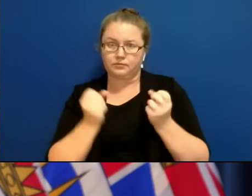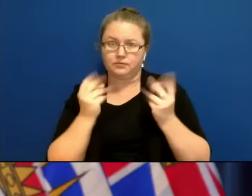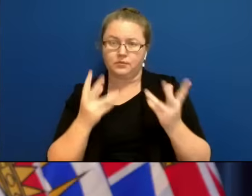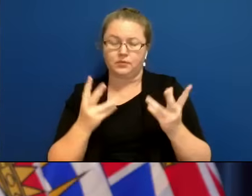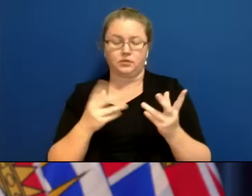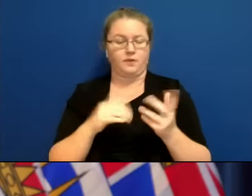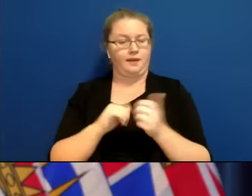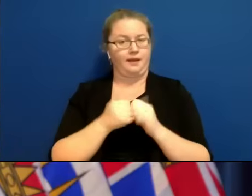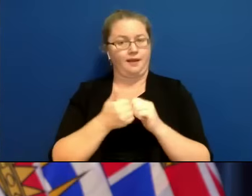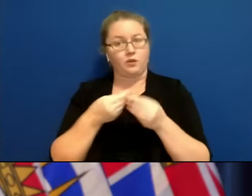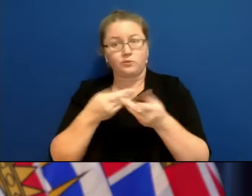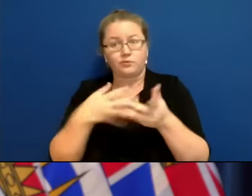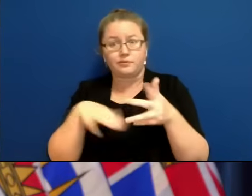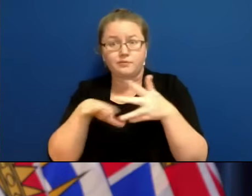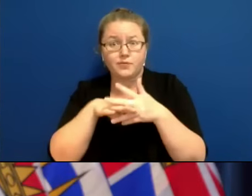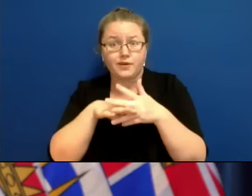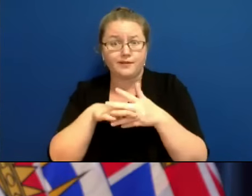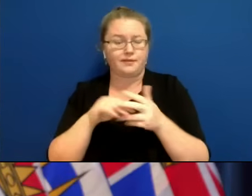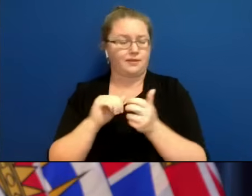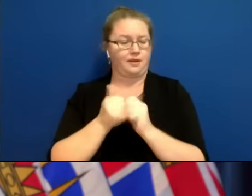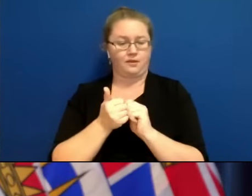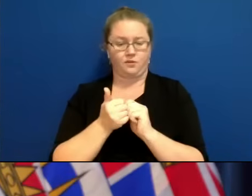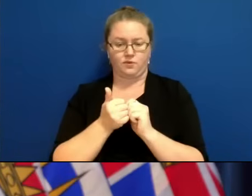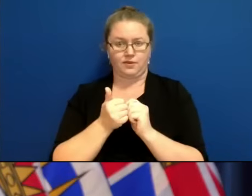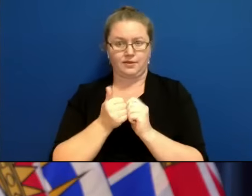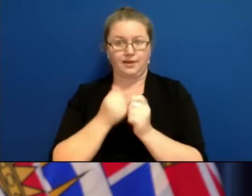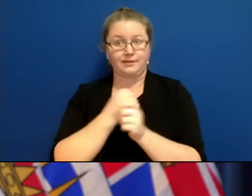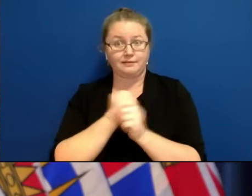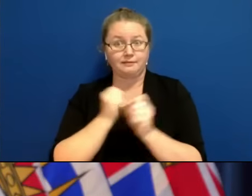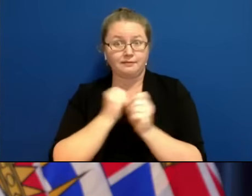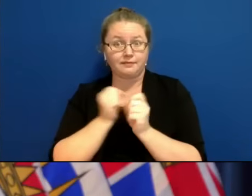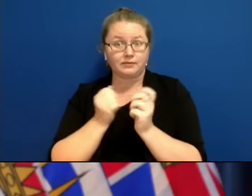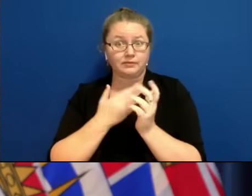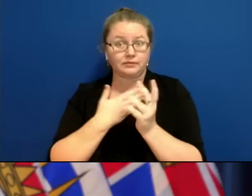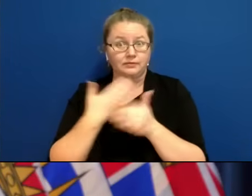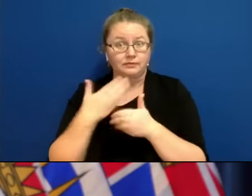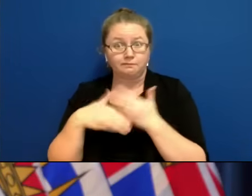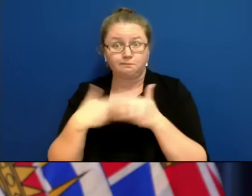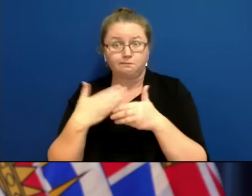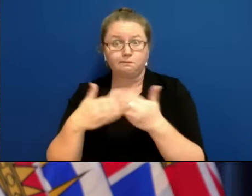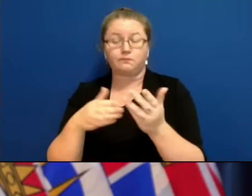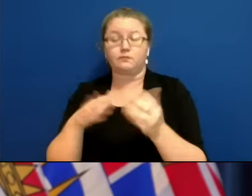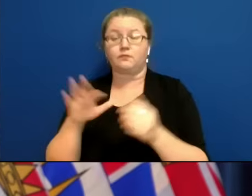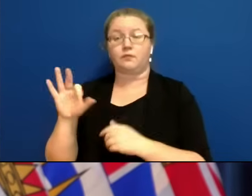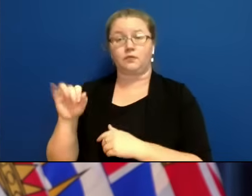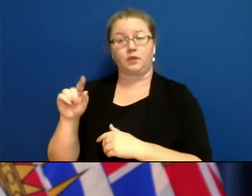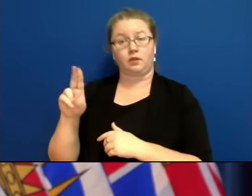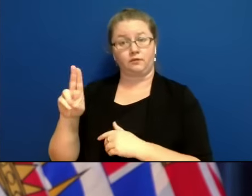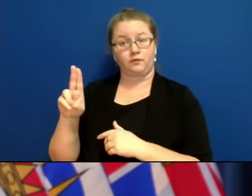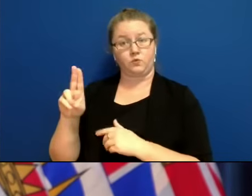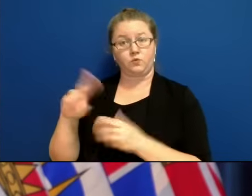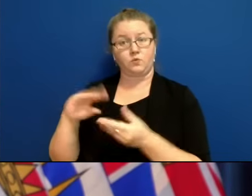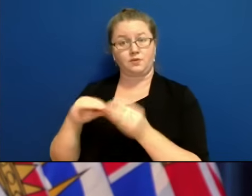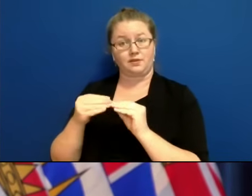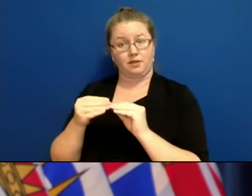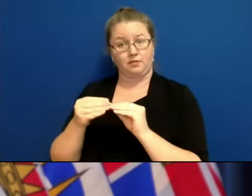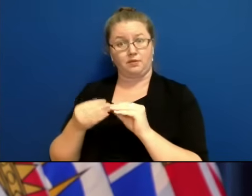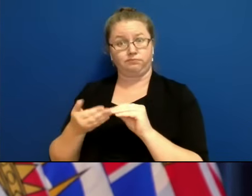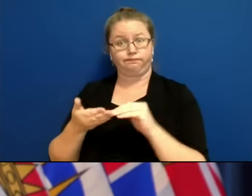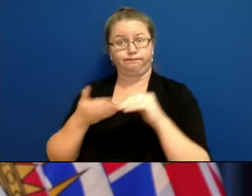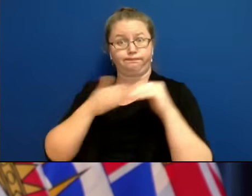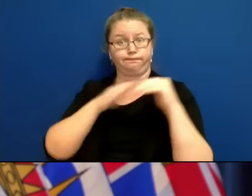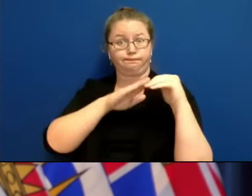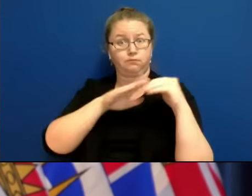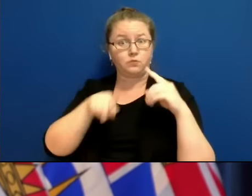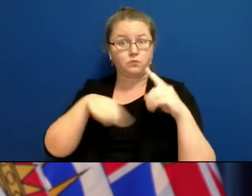that we're able to safely get through this season? We know that influenza starts to increase, particularly in December and through